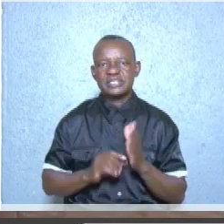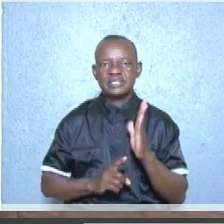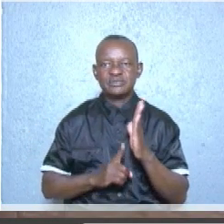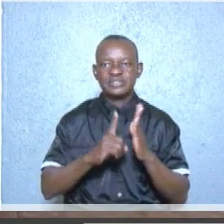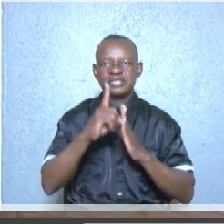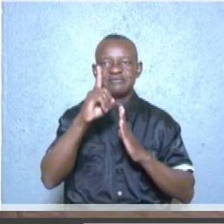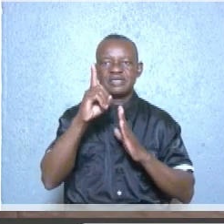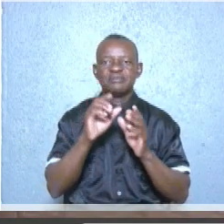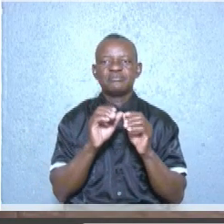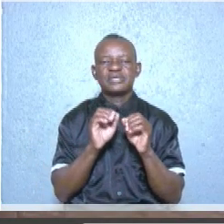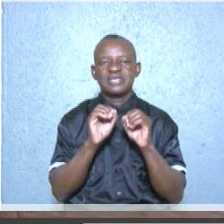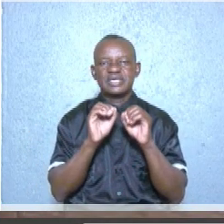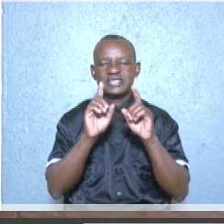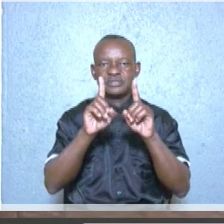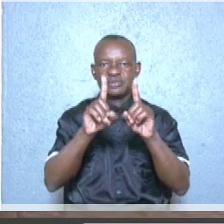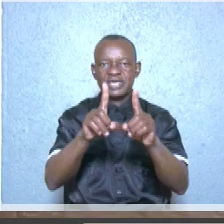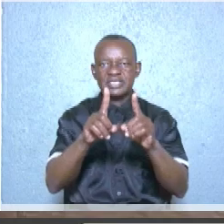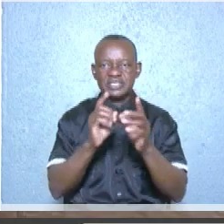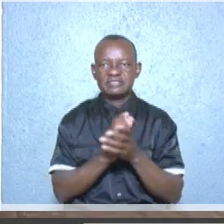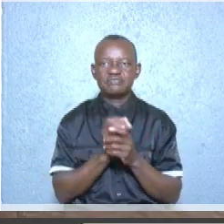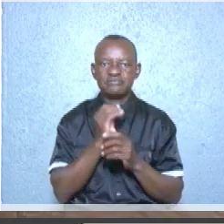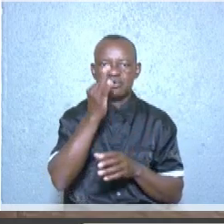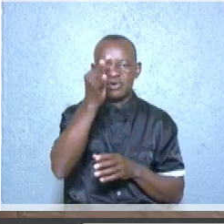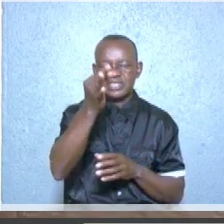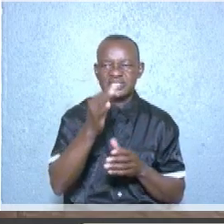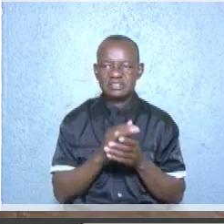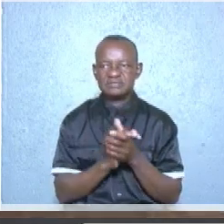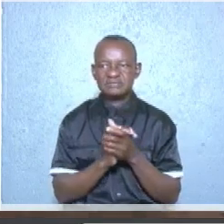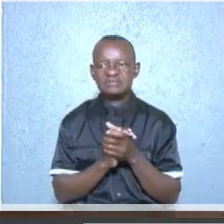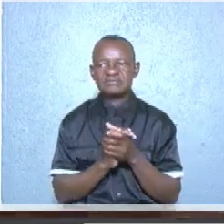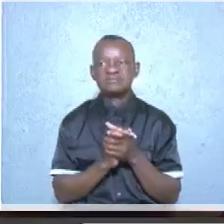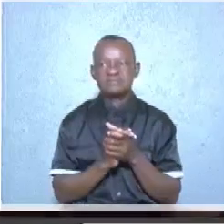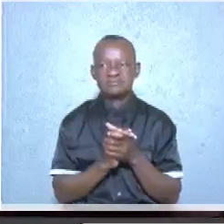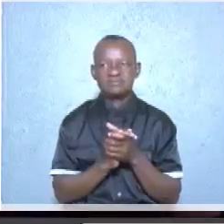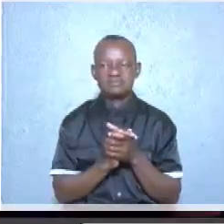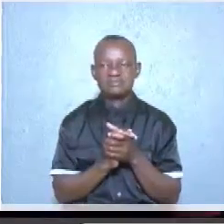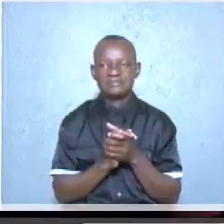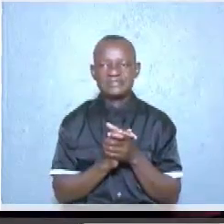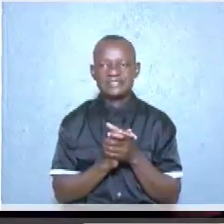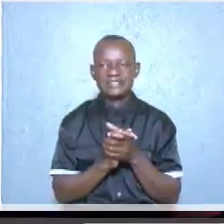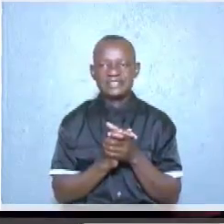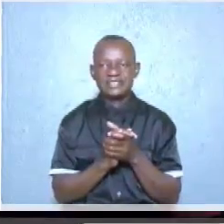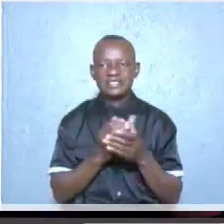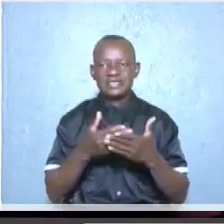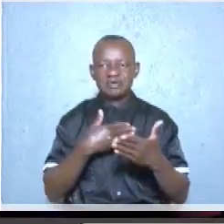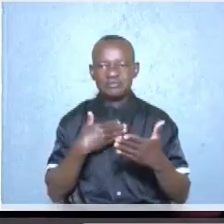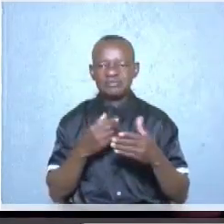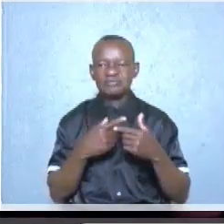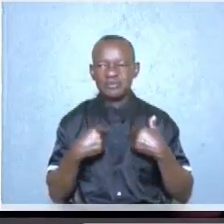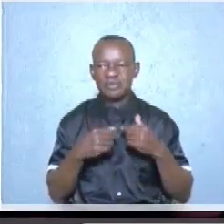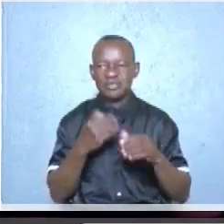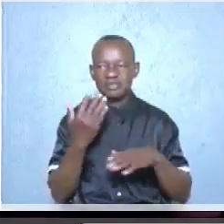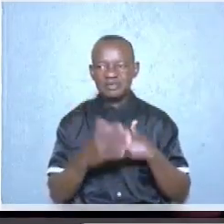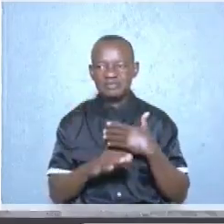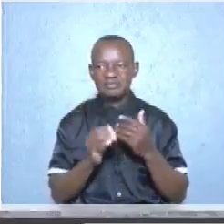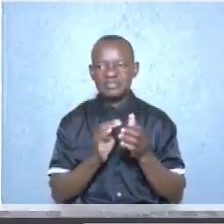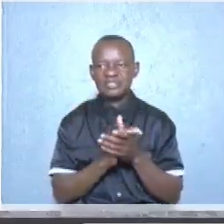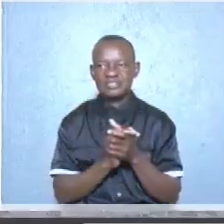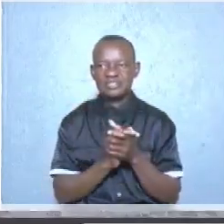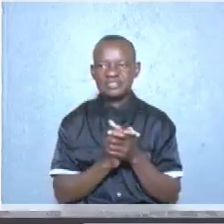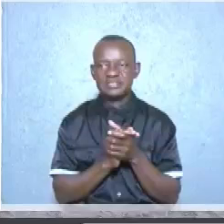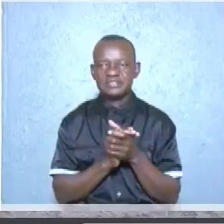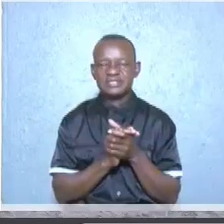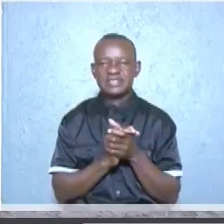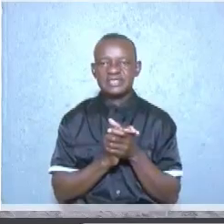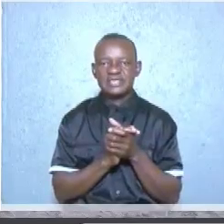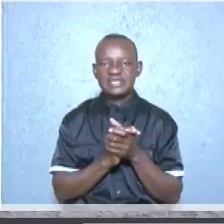we can take forward with ourselves. Well, going forward, I think in conclusion from your side, what is and I think you might have mentioned one or